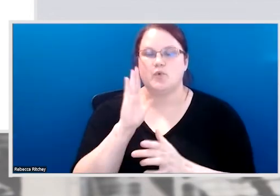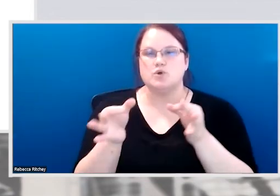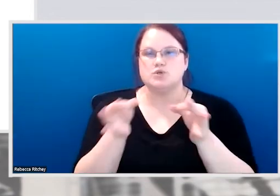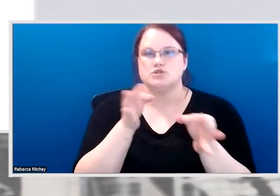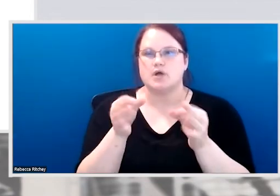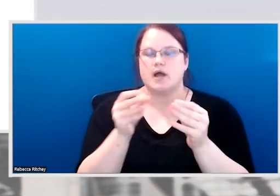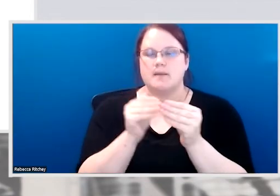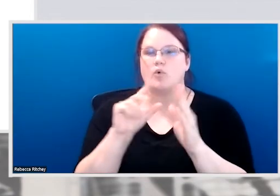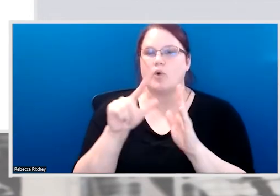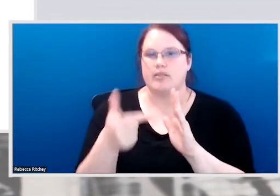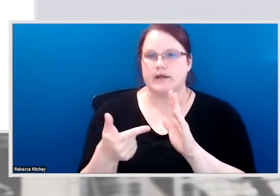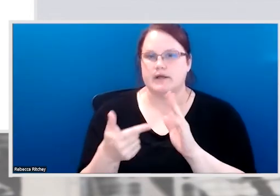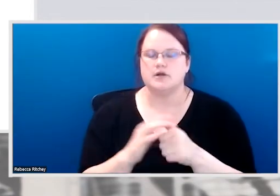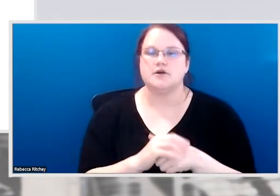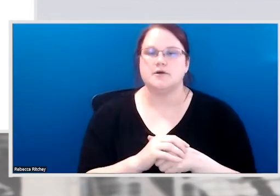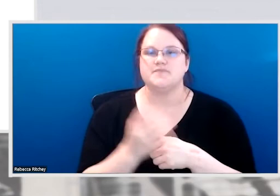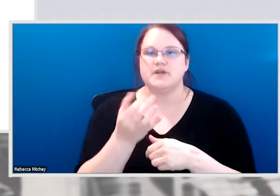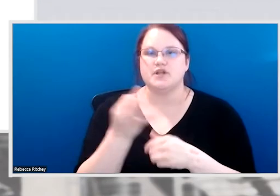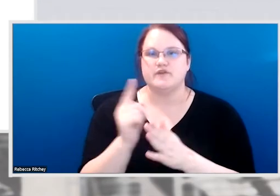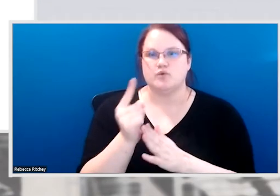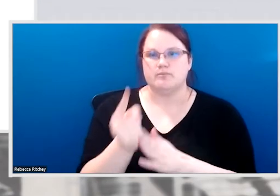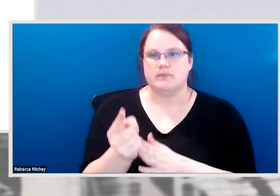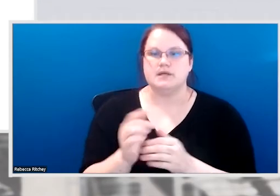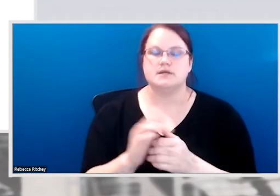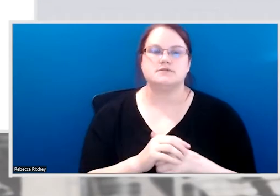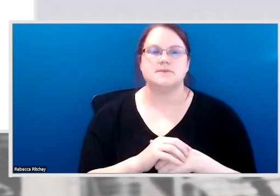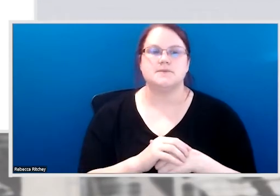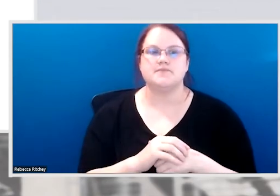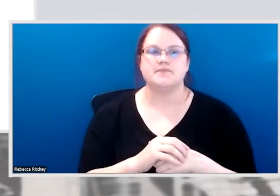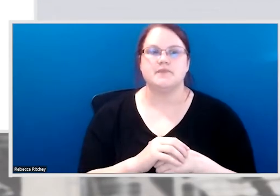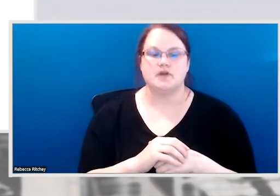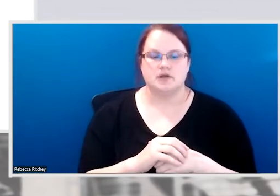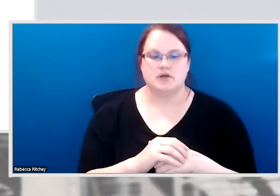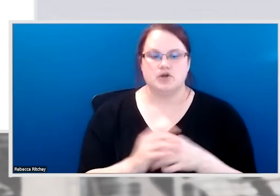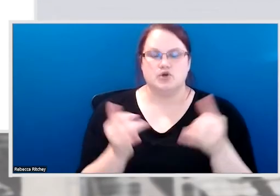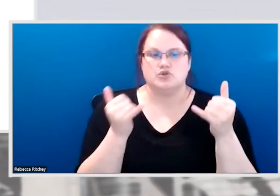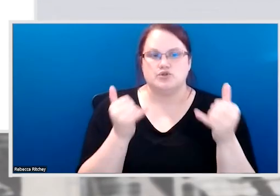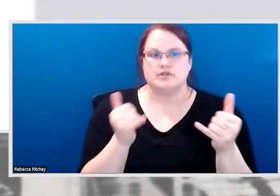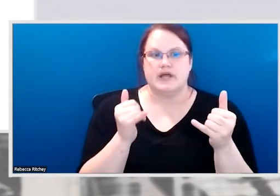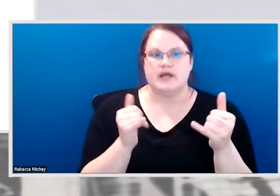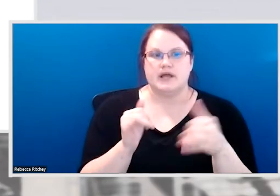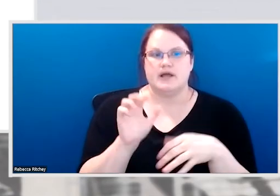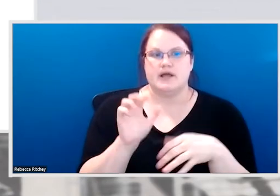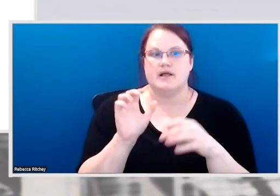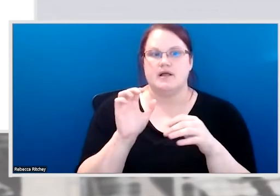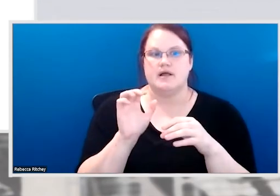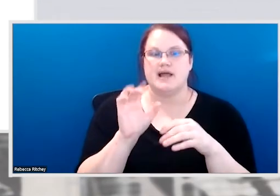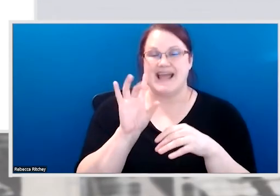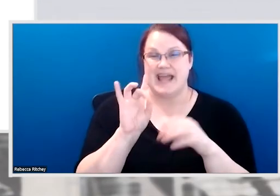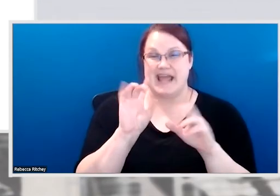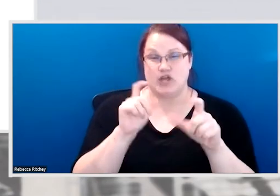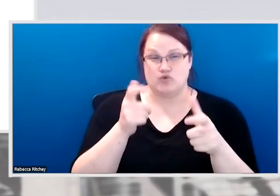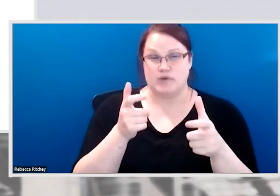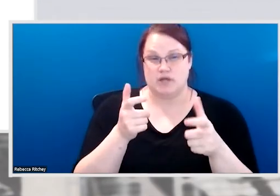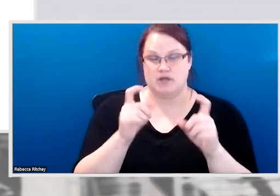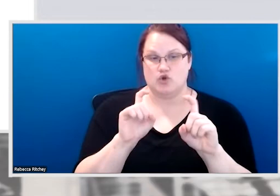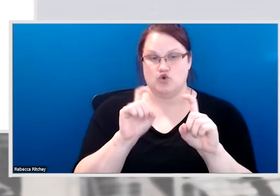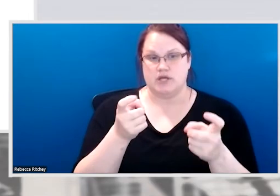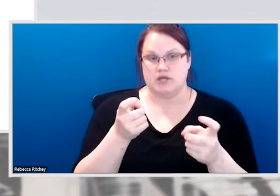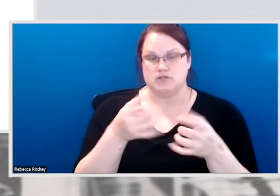detail in a few minutes. To date, this year, we have awarded 8 grants, and there are several more in the